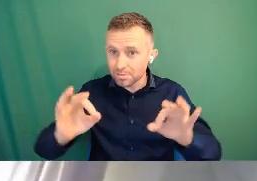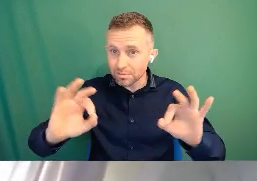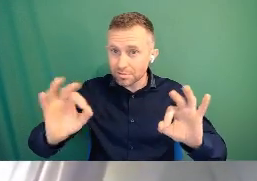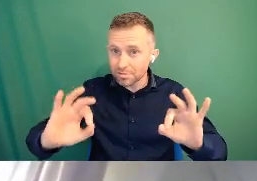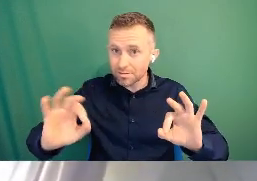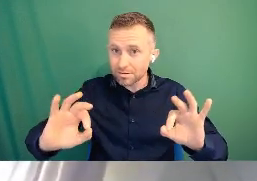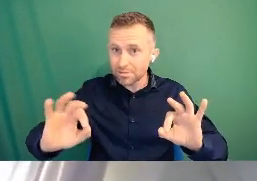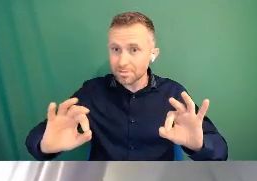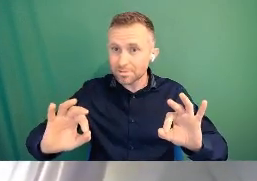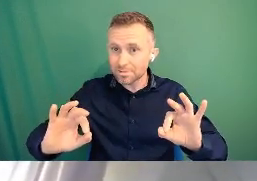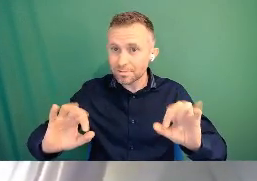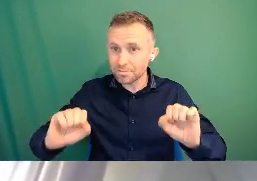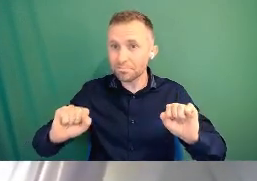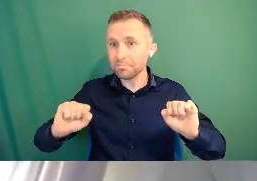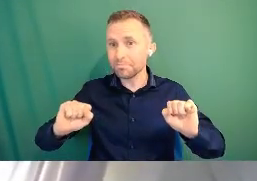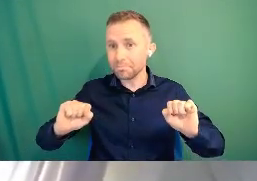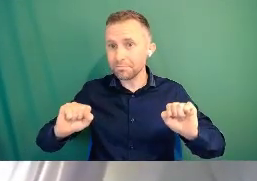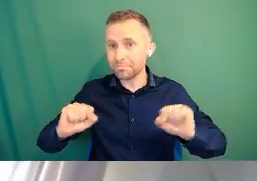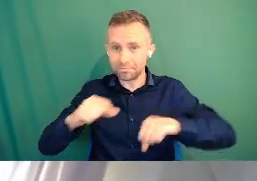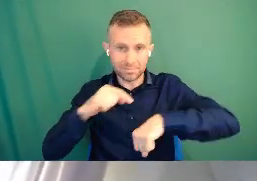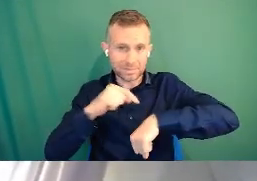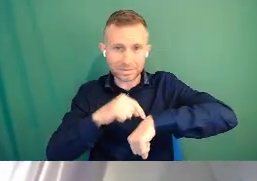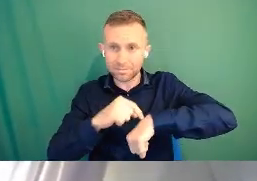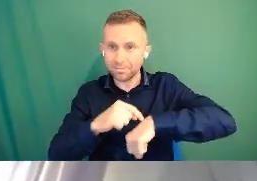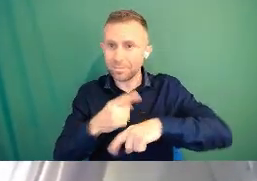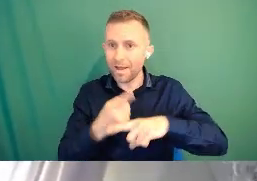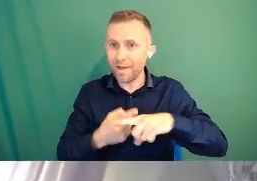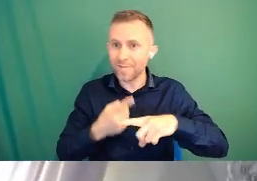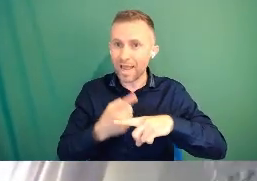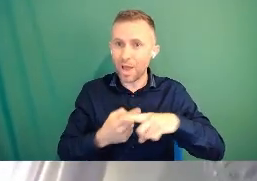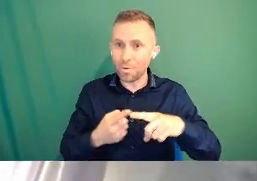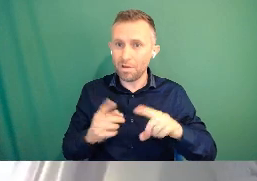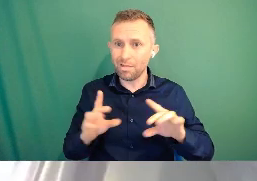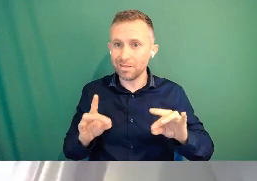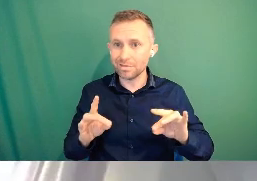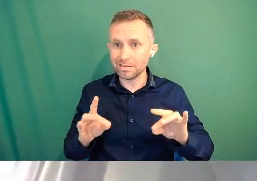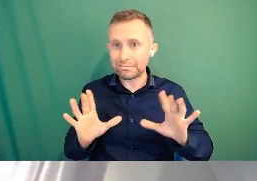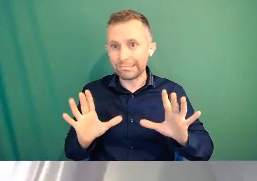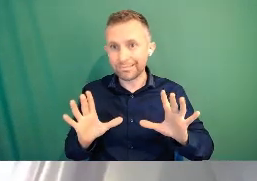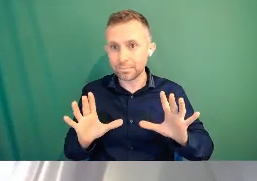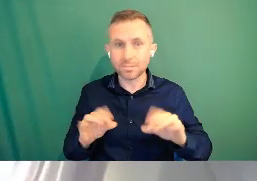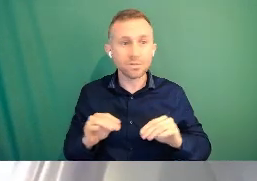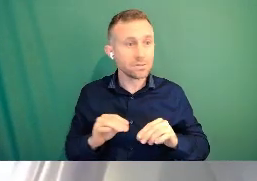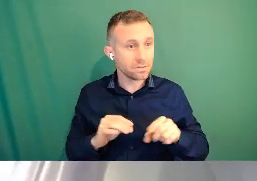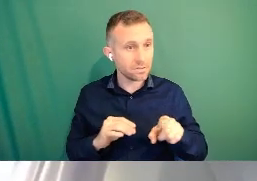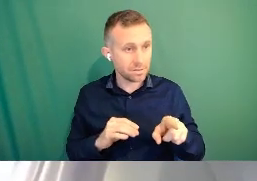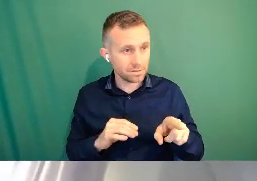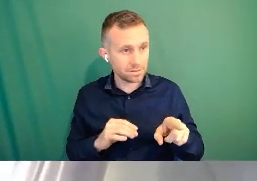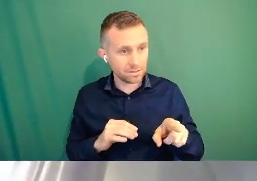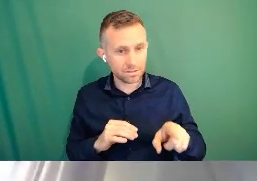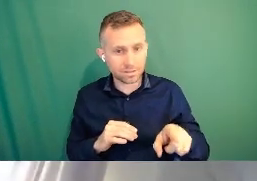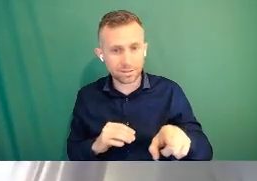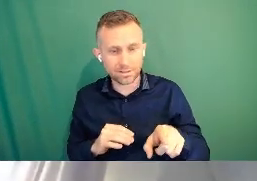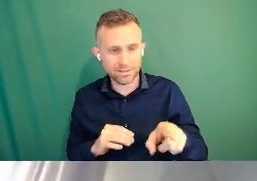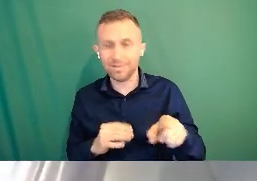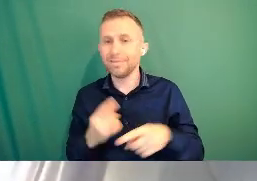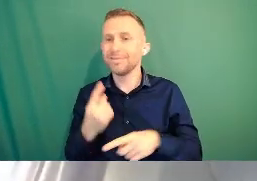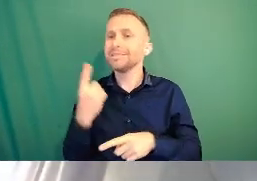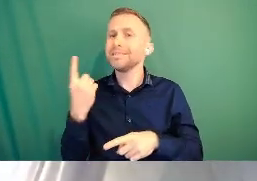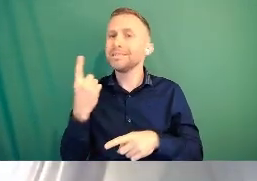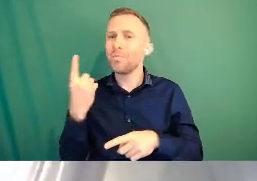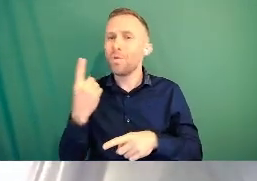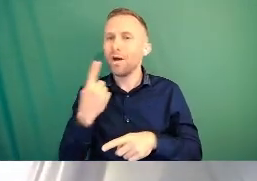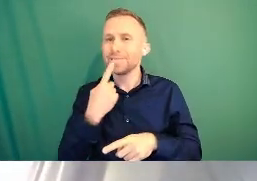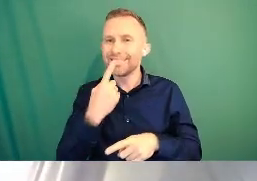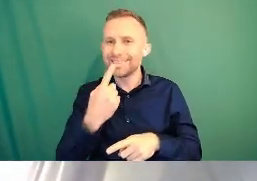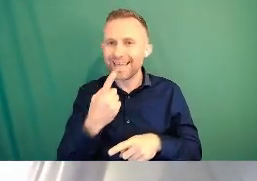no one's got any questions? I appreciate that it was only half an hour, but yeah. I'd just like to say